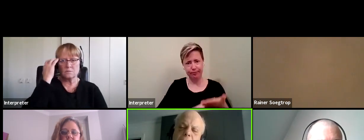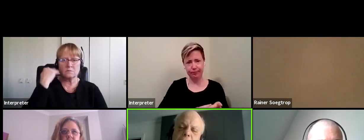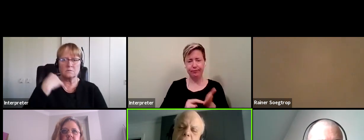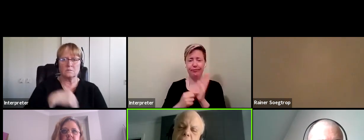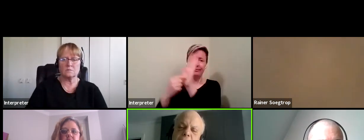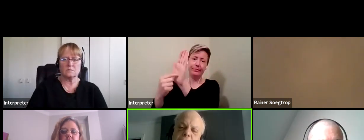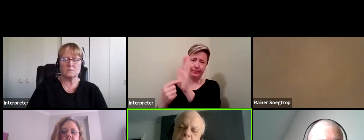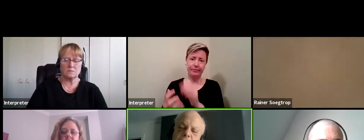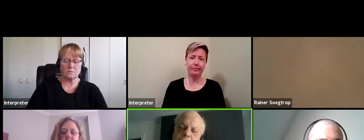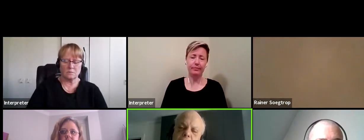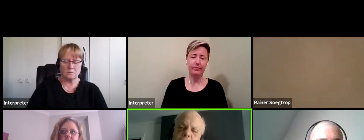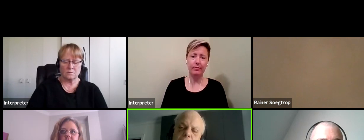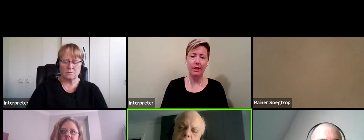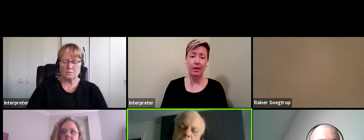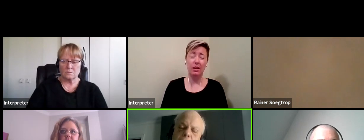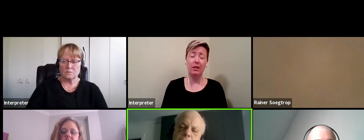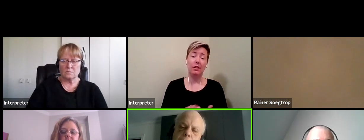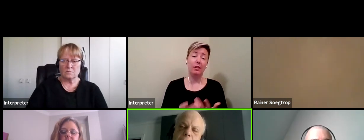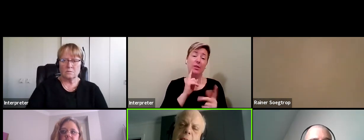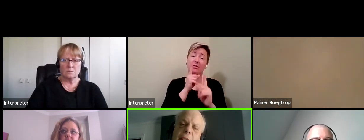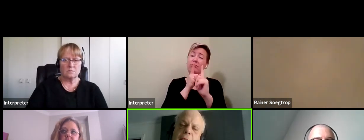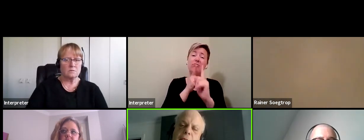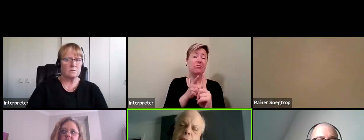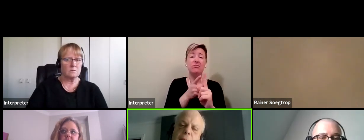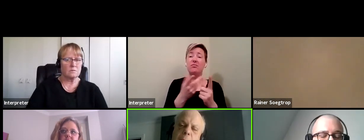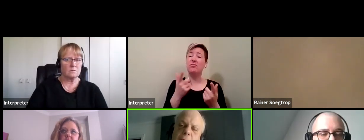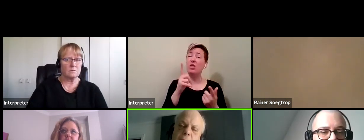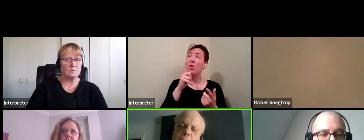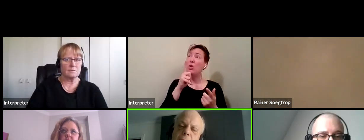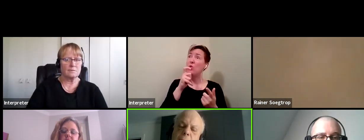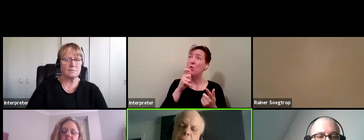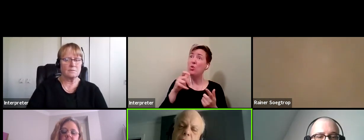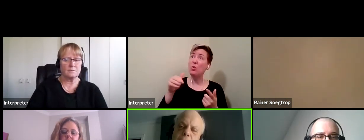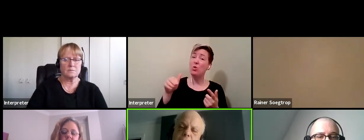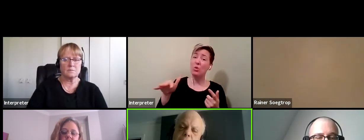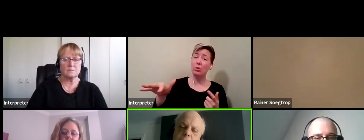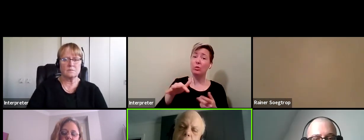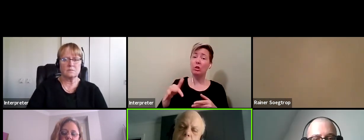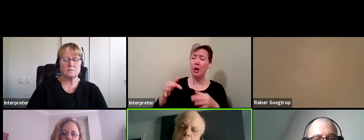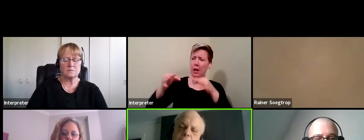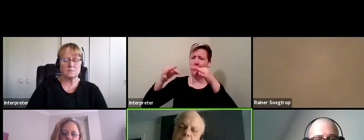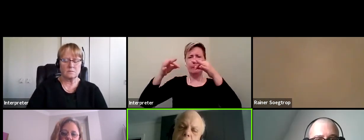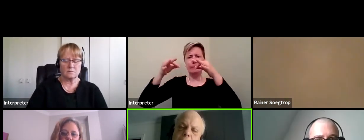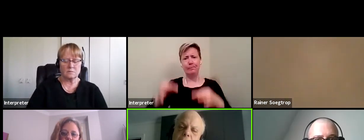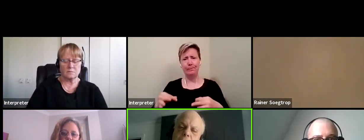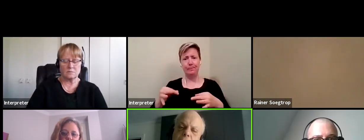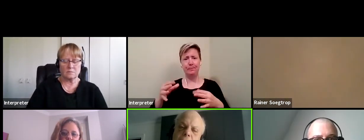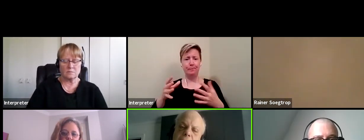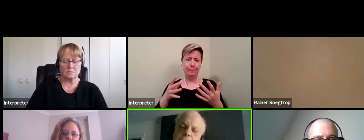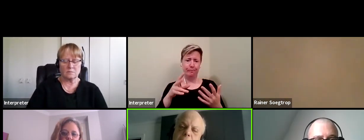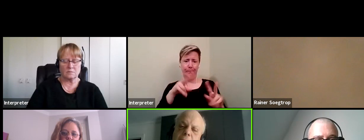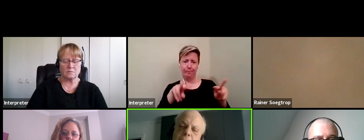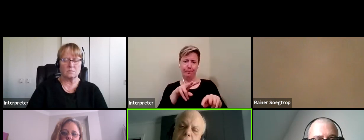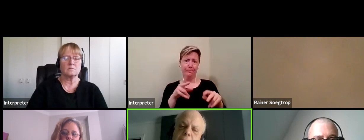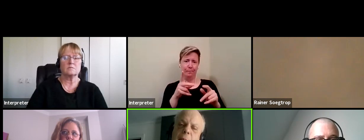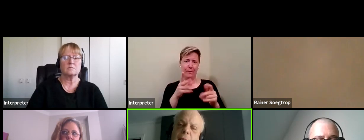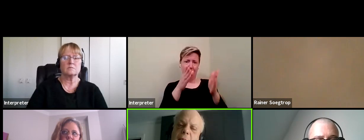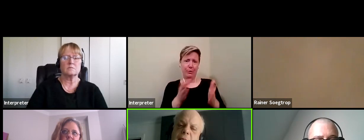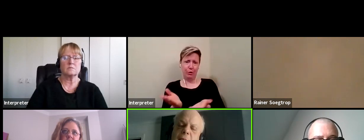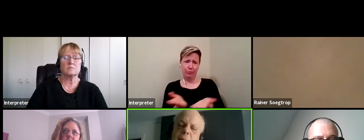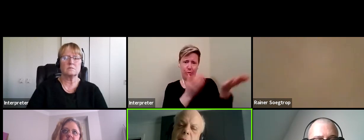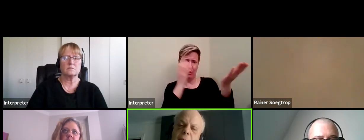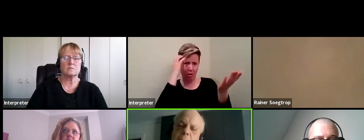The bottom line is this. Those making decisions over whether a patient goes to hospital, gets admitted to